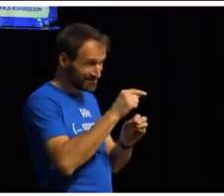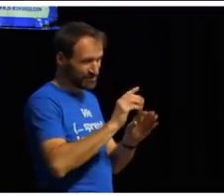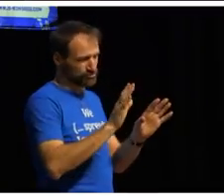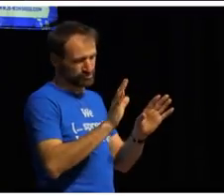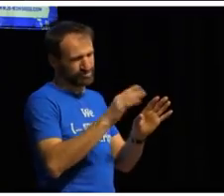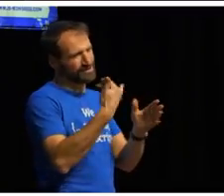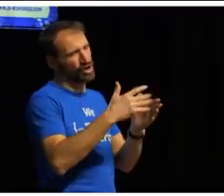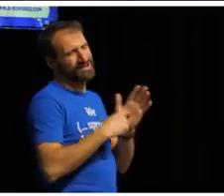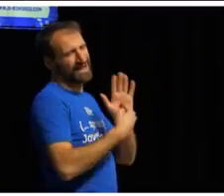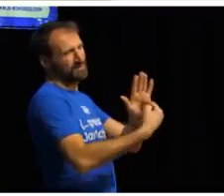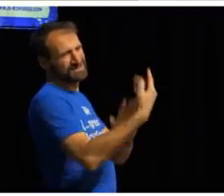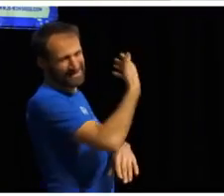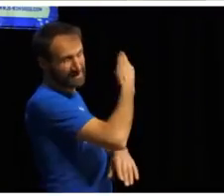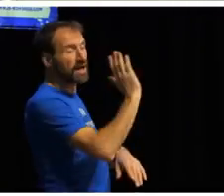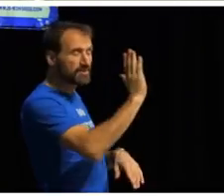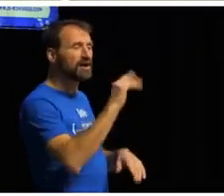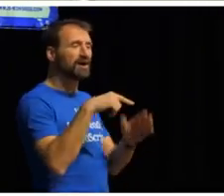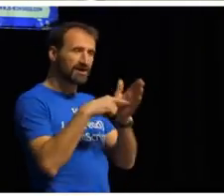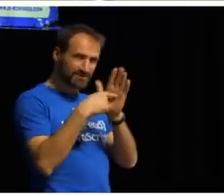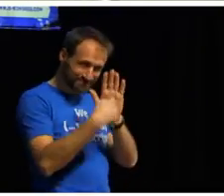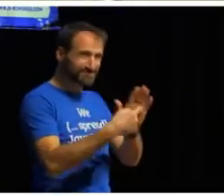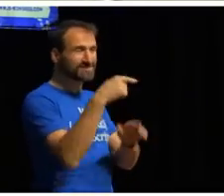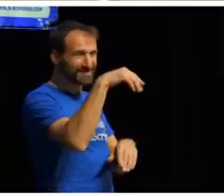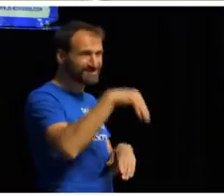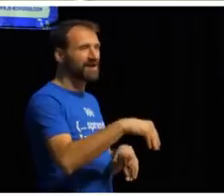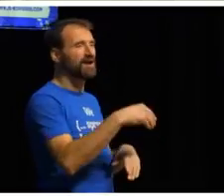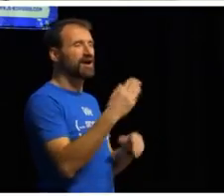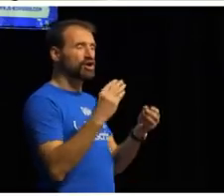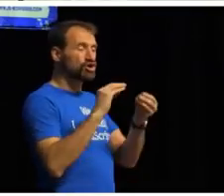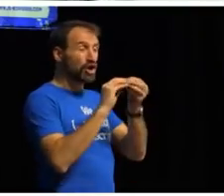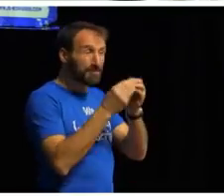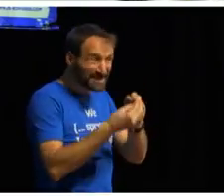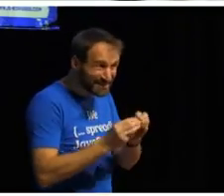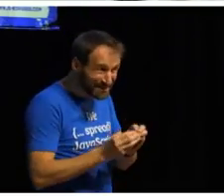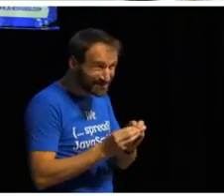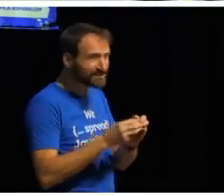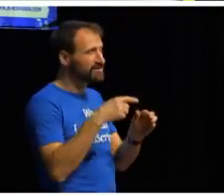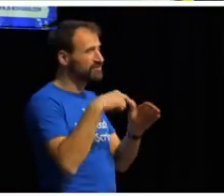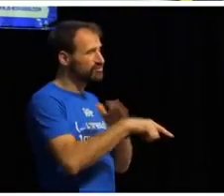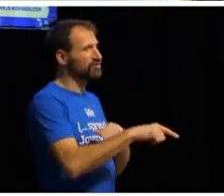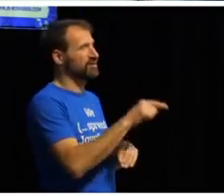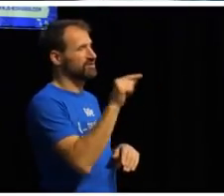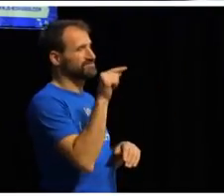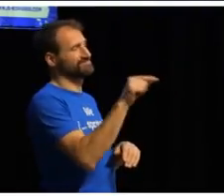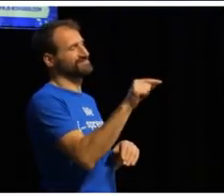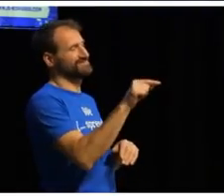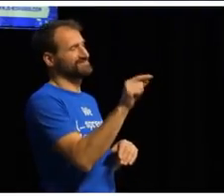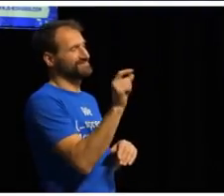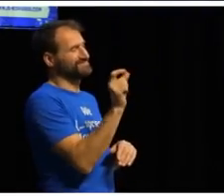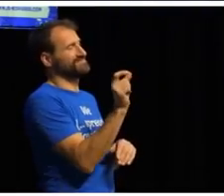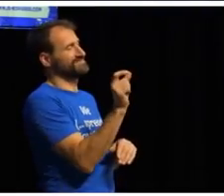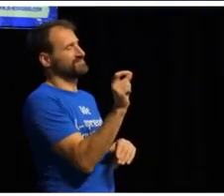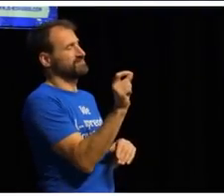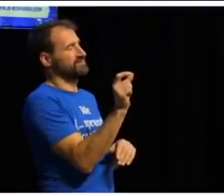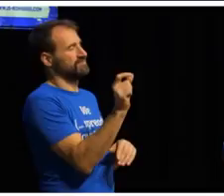there. It's a single additional neuron. It's combined by this additional neuron. It takes all three inputs as x1,